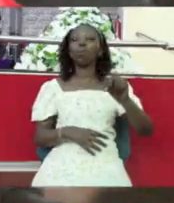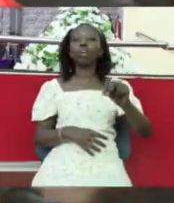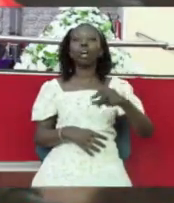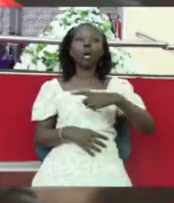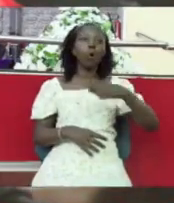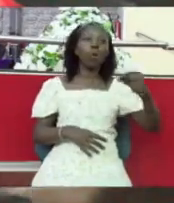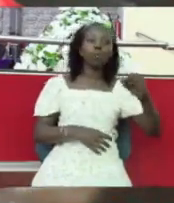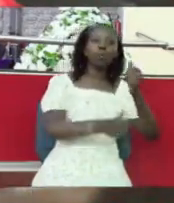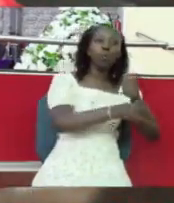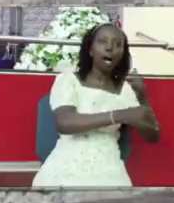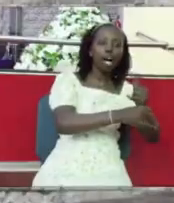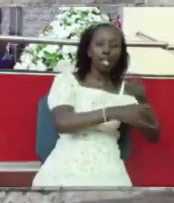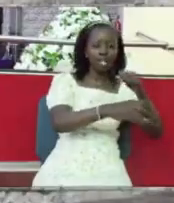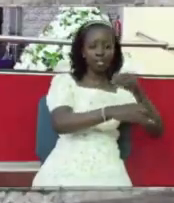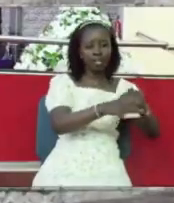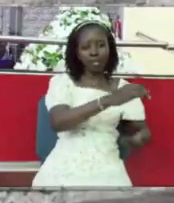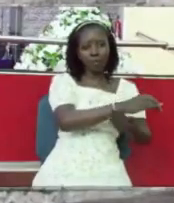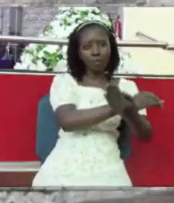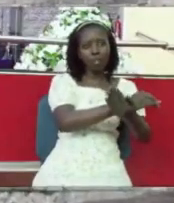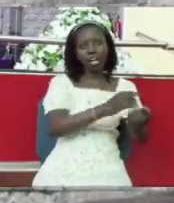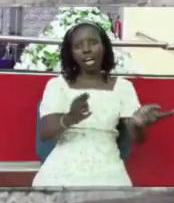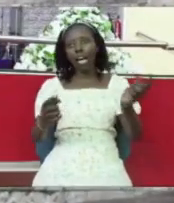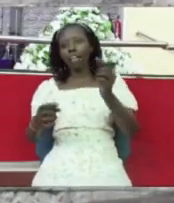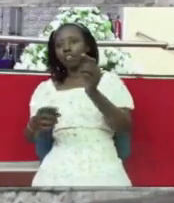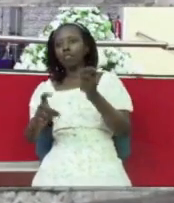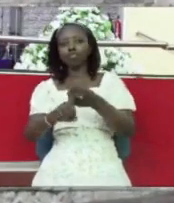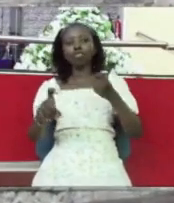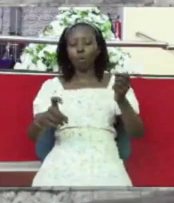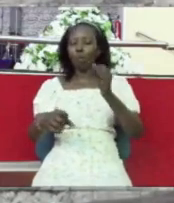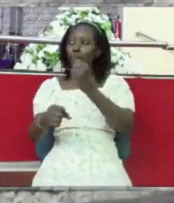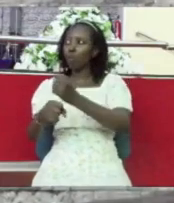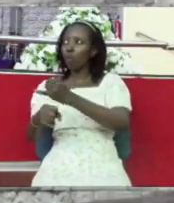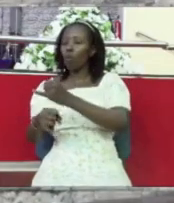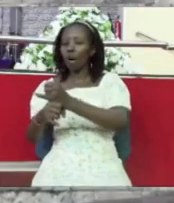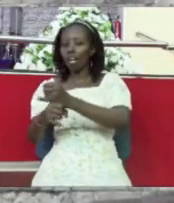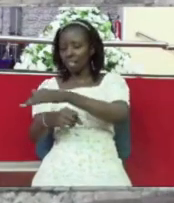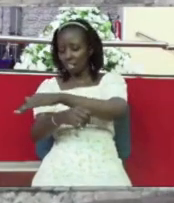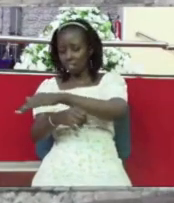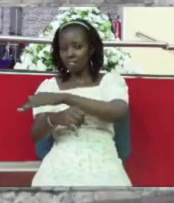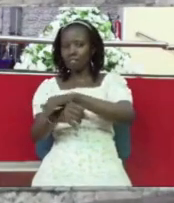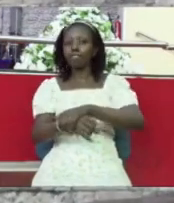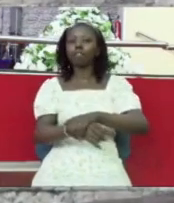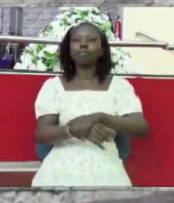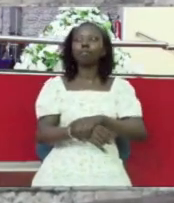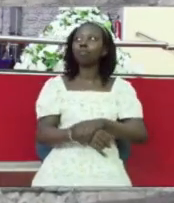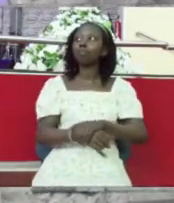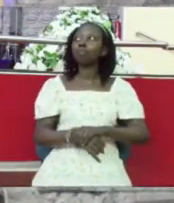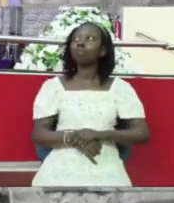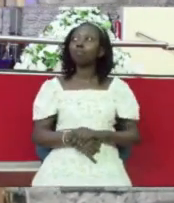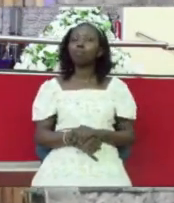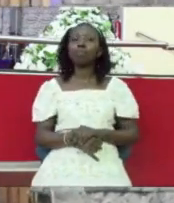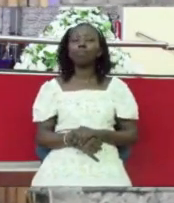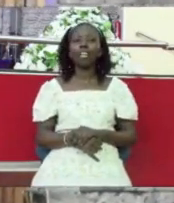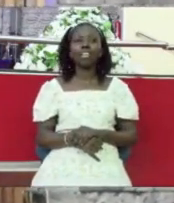work in the morning, kuenda kazini, and coming from work in the evening. Na kurejea kutoka kazini jioni. Until they got we got to a